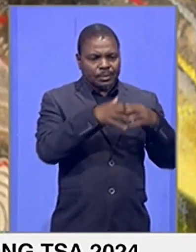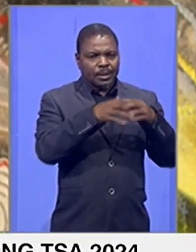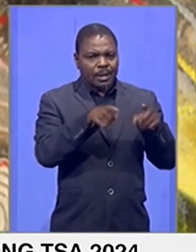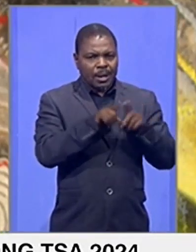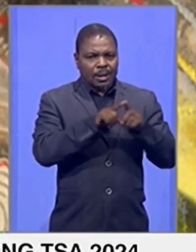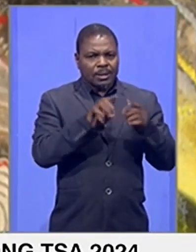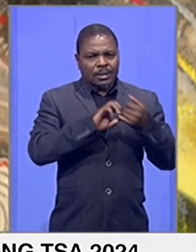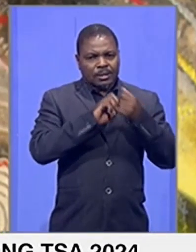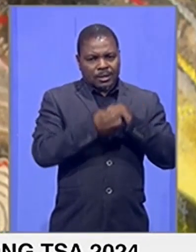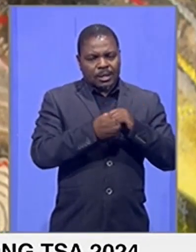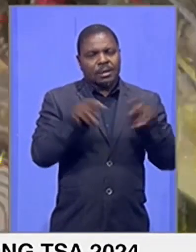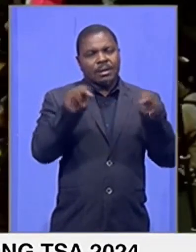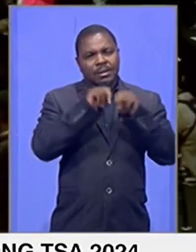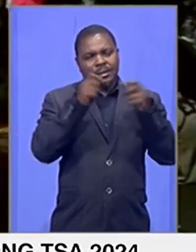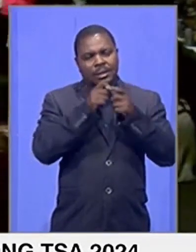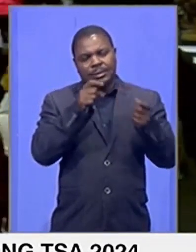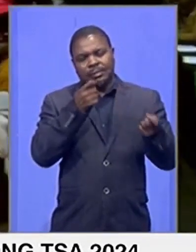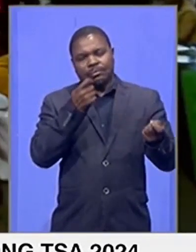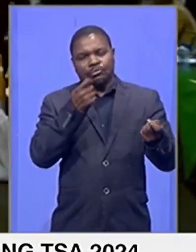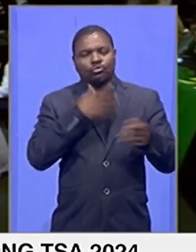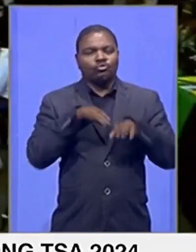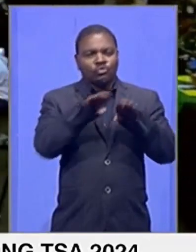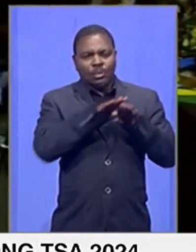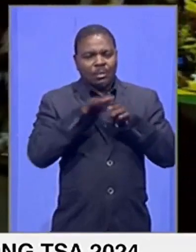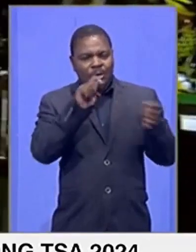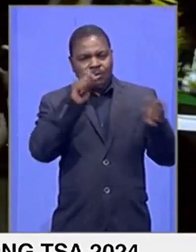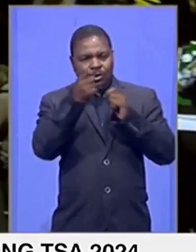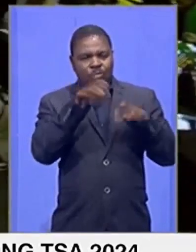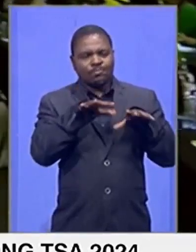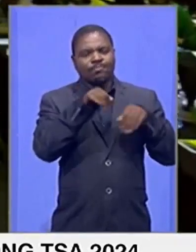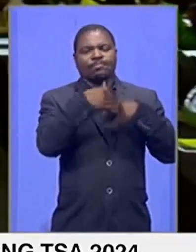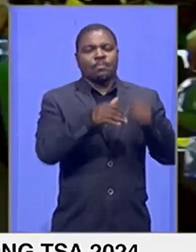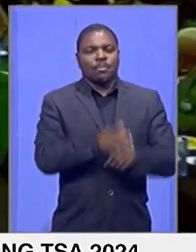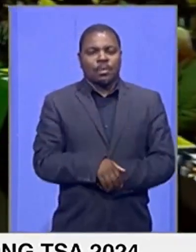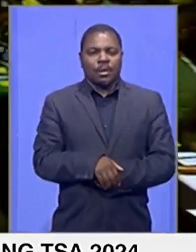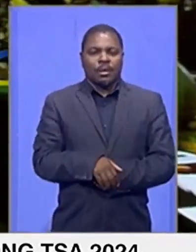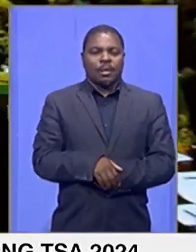the National Democratic Revolution. Ka mora seboka sa yona sa bo